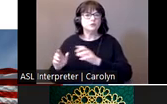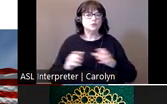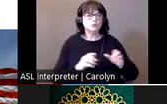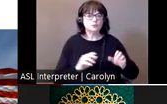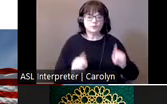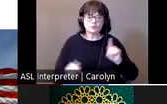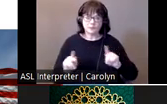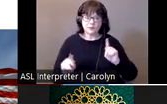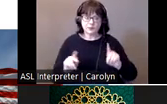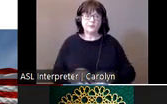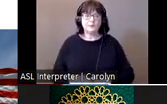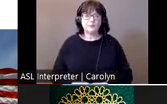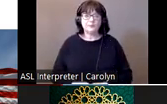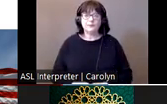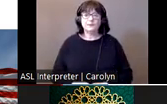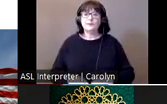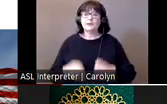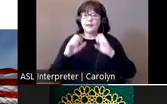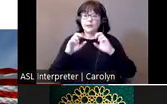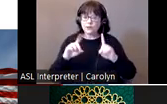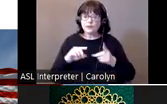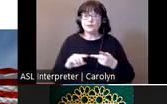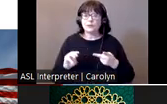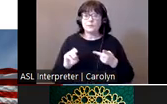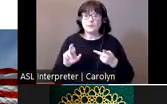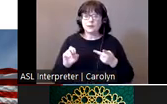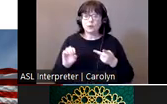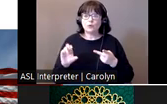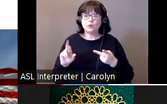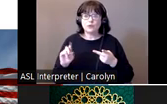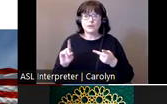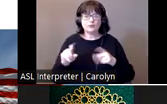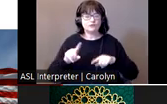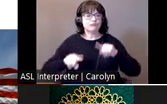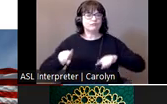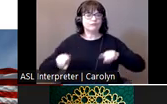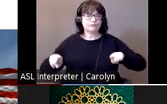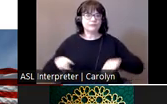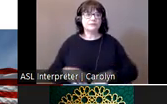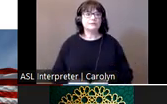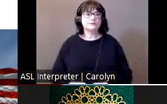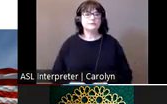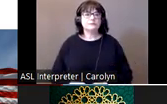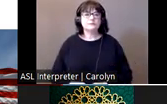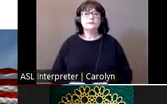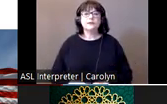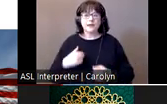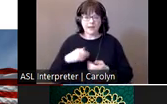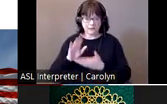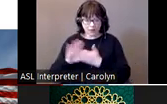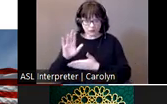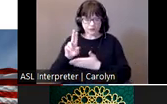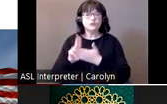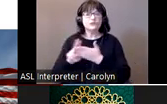A, education, and B, micro-credentials. They have academic providers delivering micro-credentials, colleges,